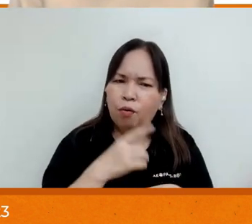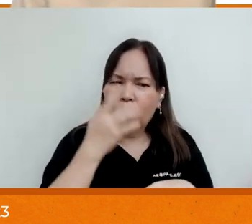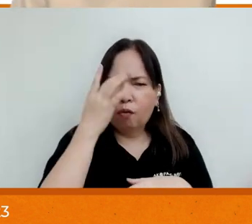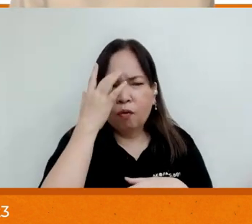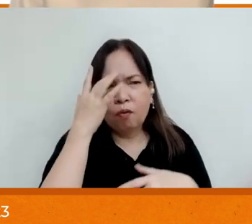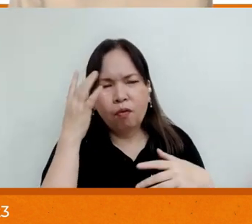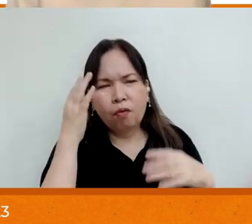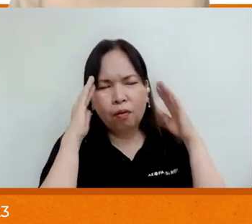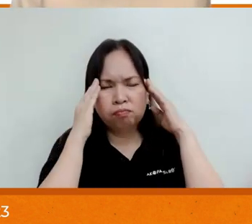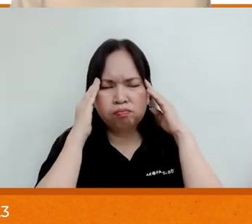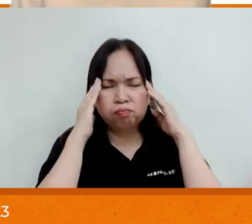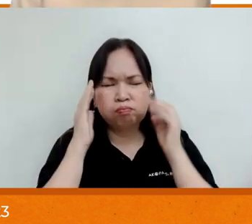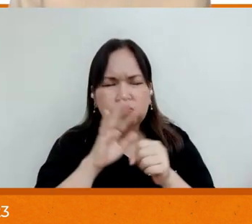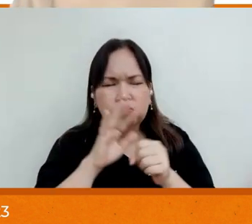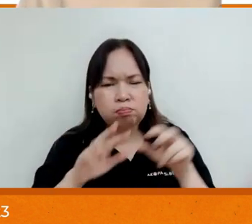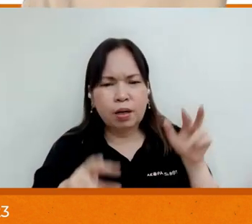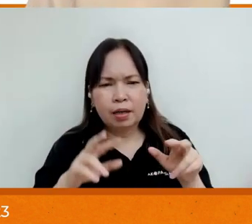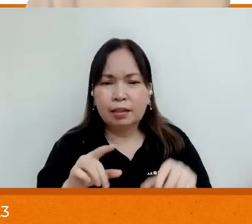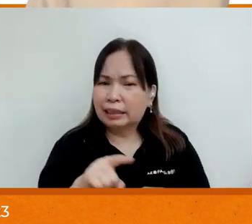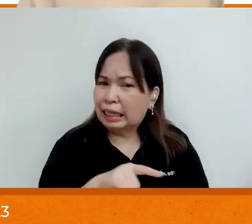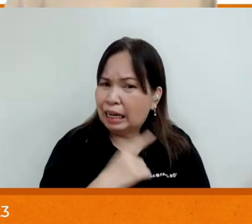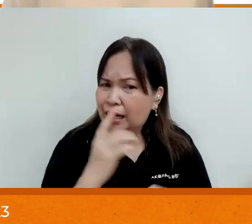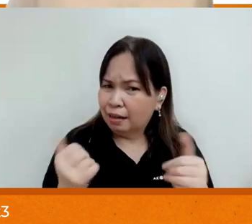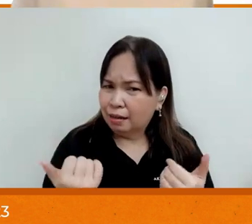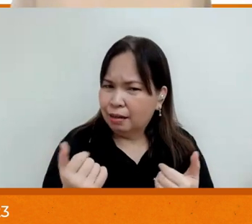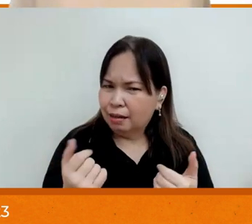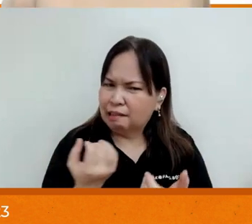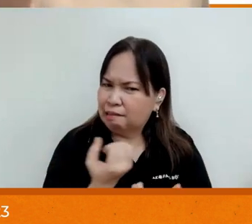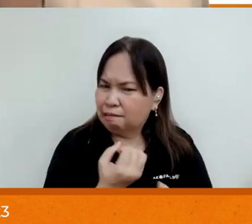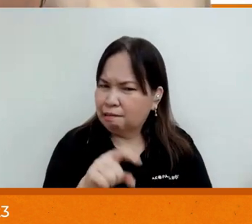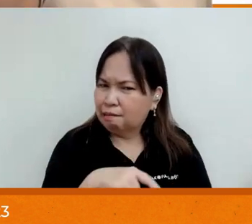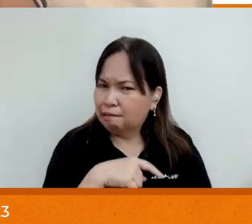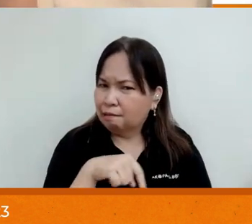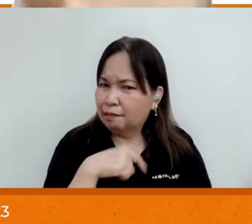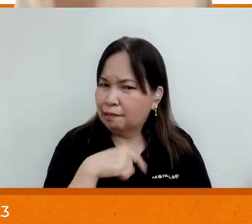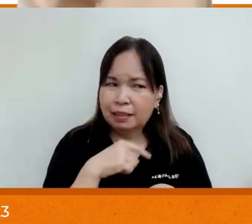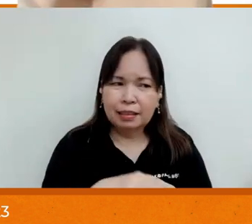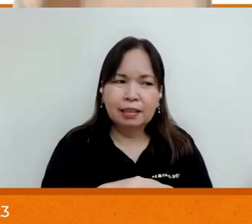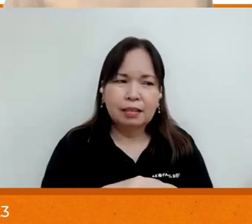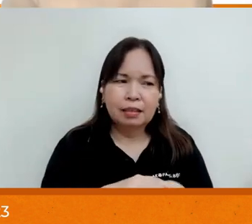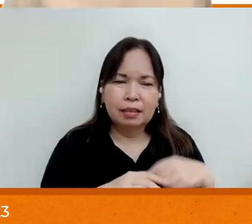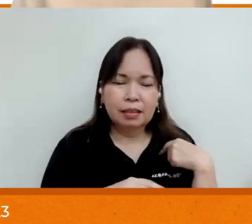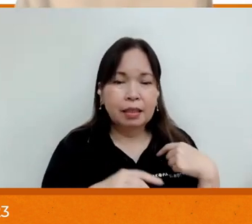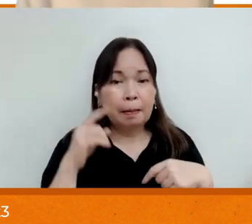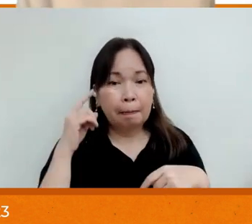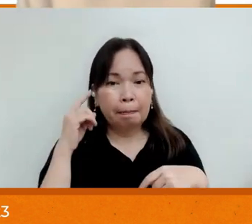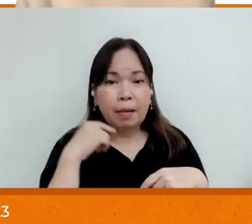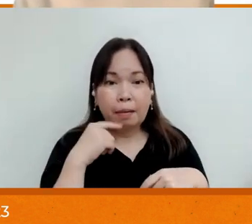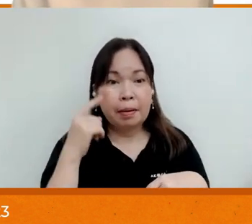disorder, how long does it last? Mental health problems are considered